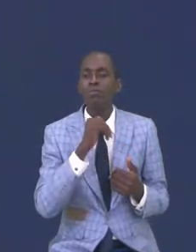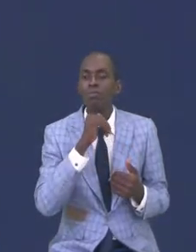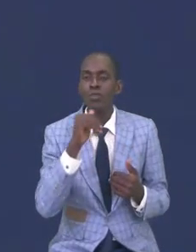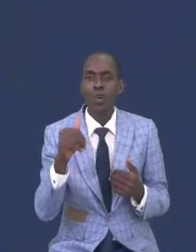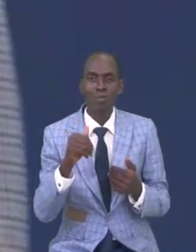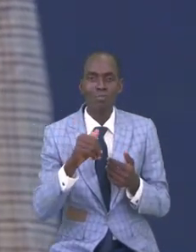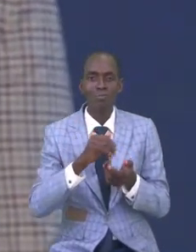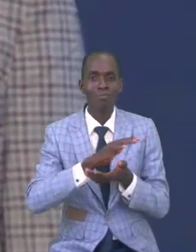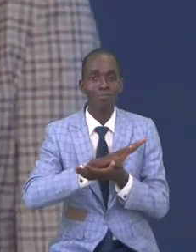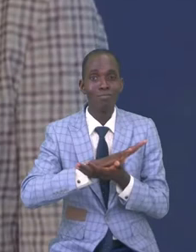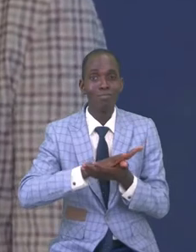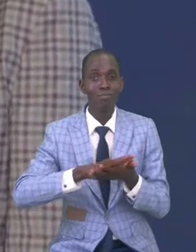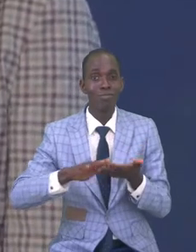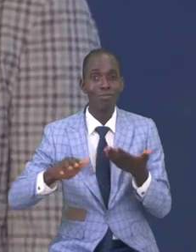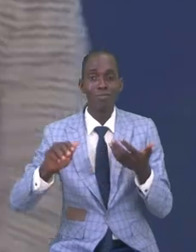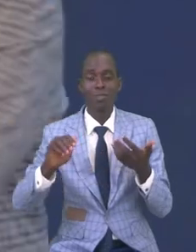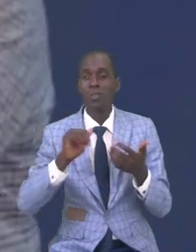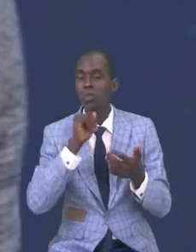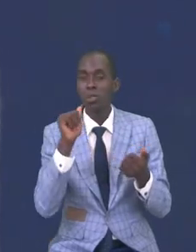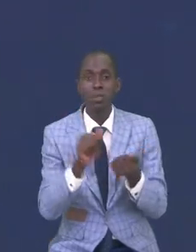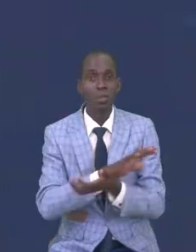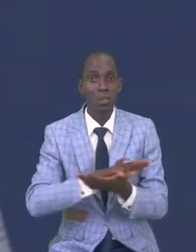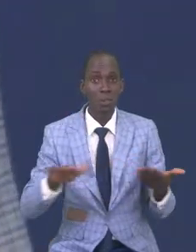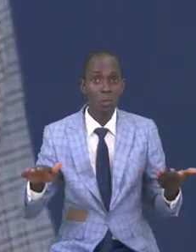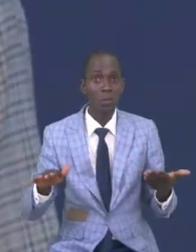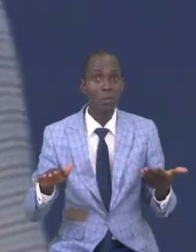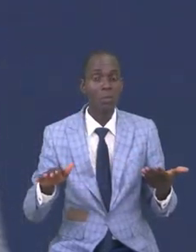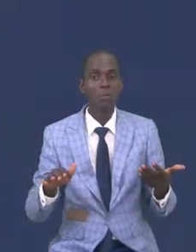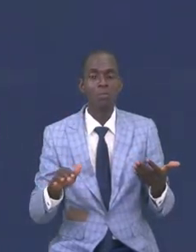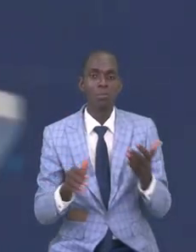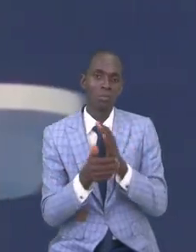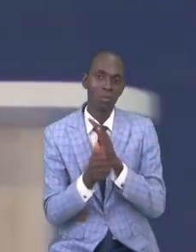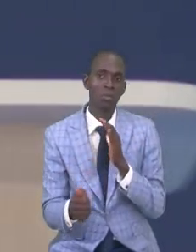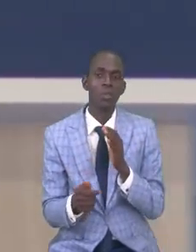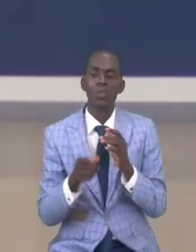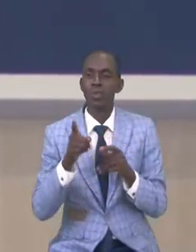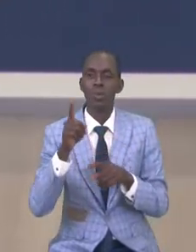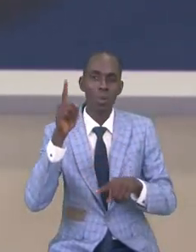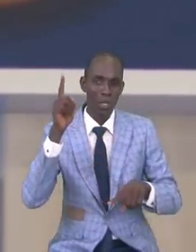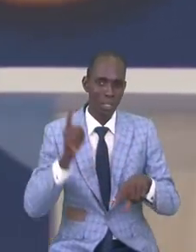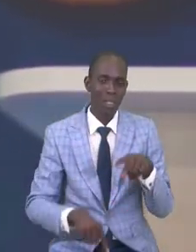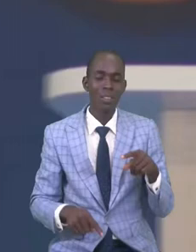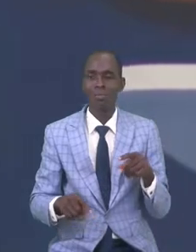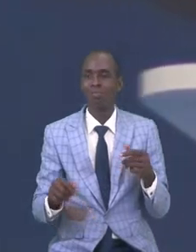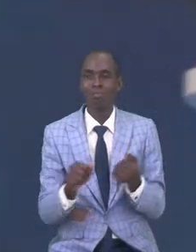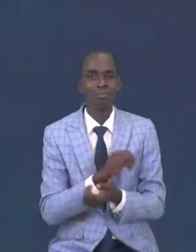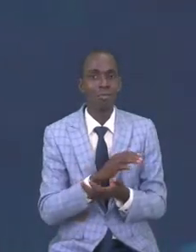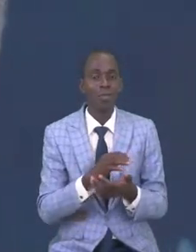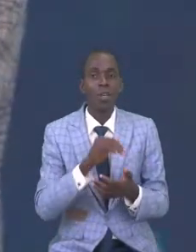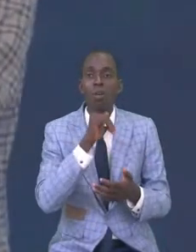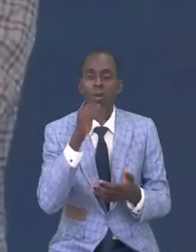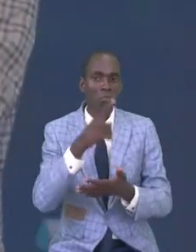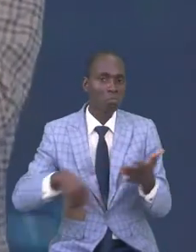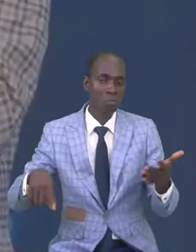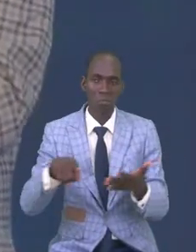unerasable potential. A potential you cannot erase. There is a kind